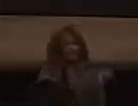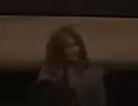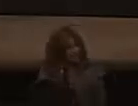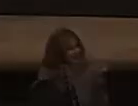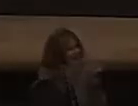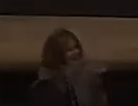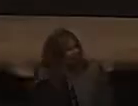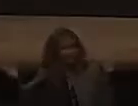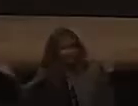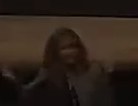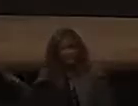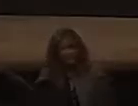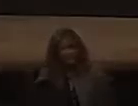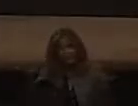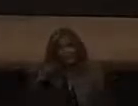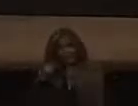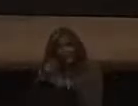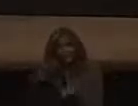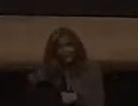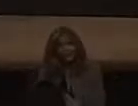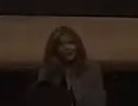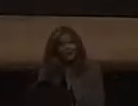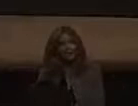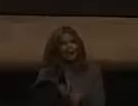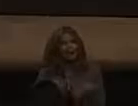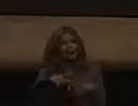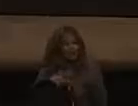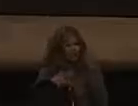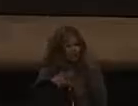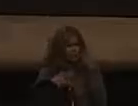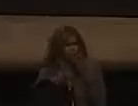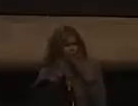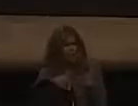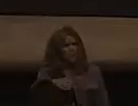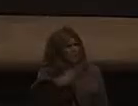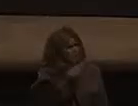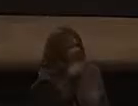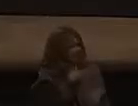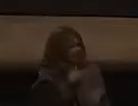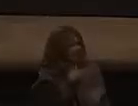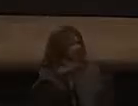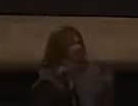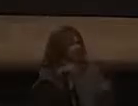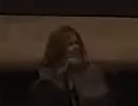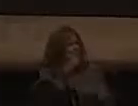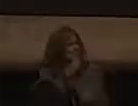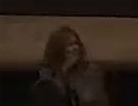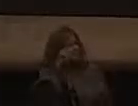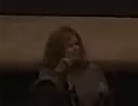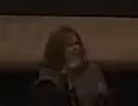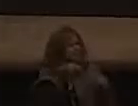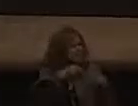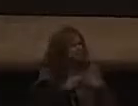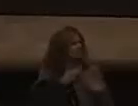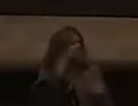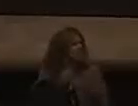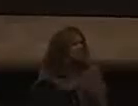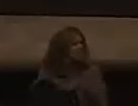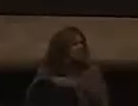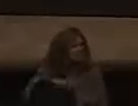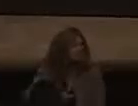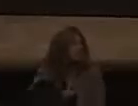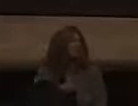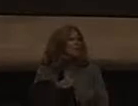with disabilities and not feel that it's going to be a heavy lift, that it's going to